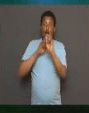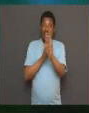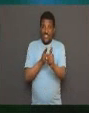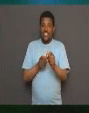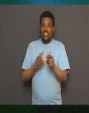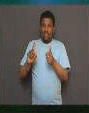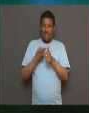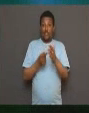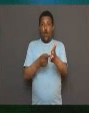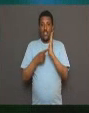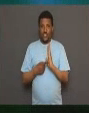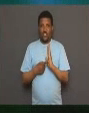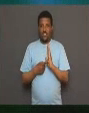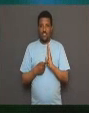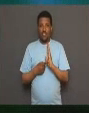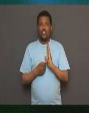the first question,